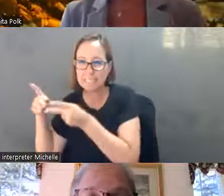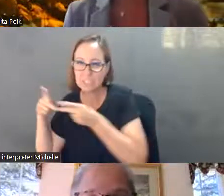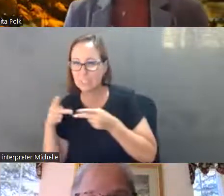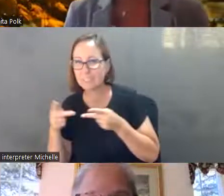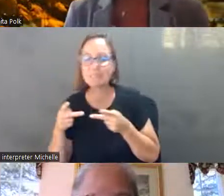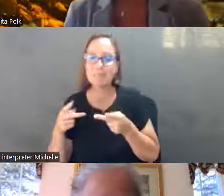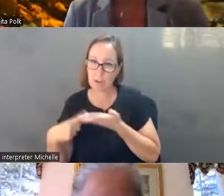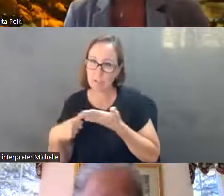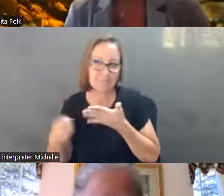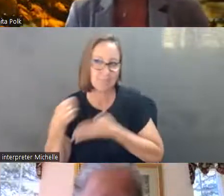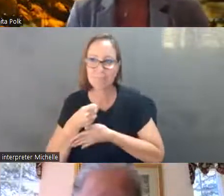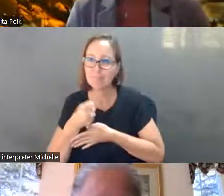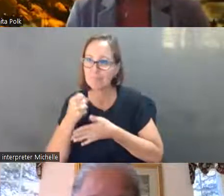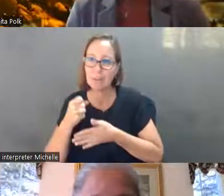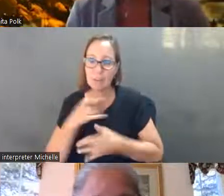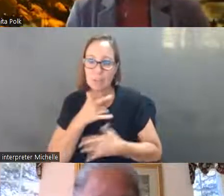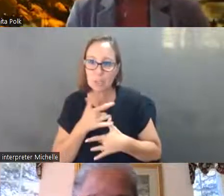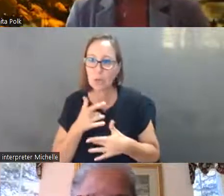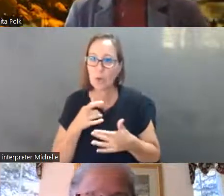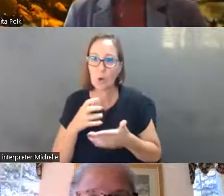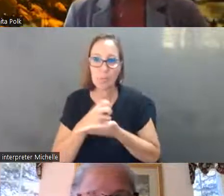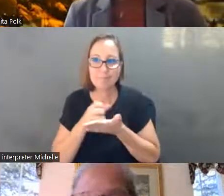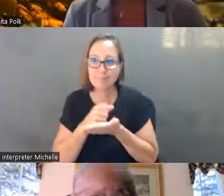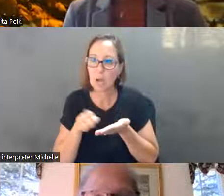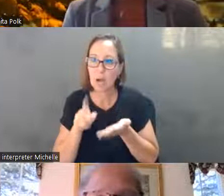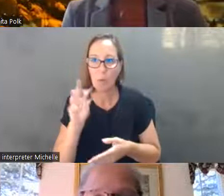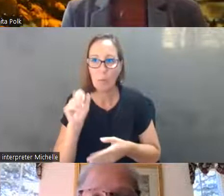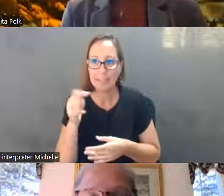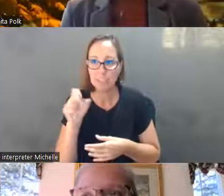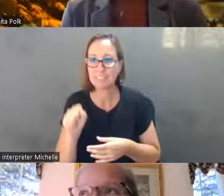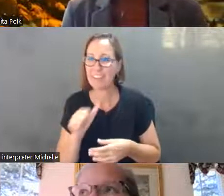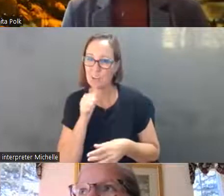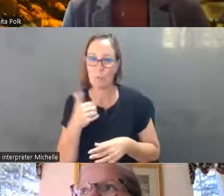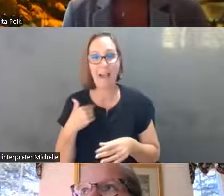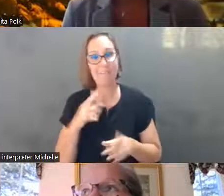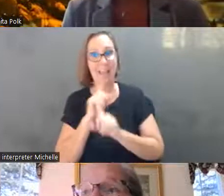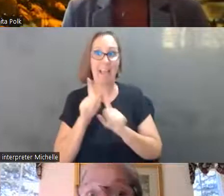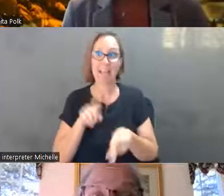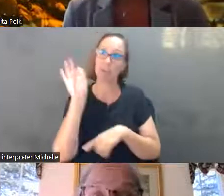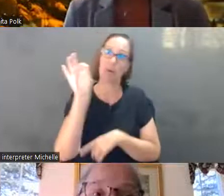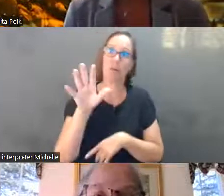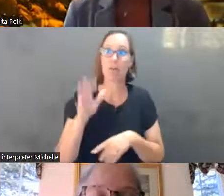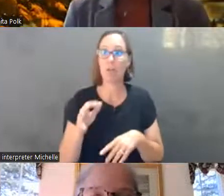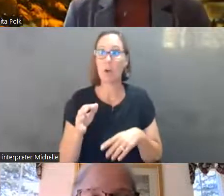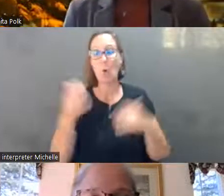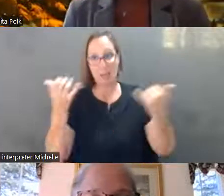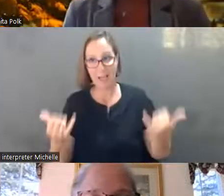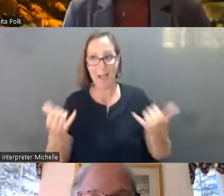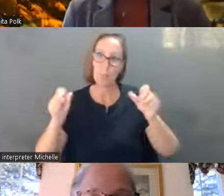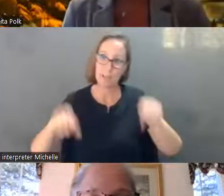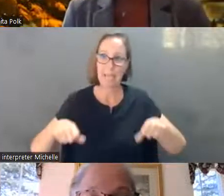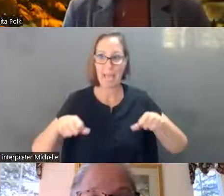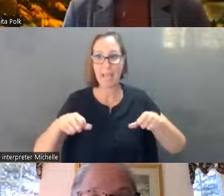don't have like the silver bullet that's going to say that, you know, we're able right now to